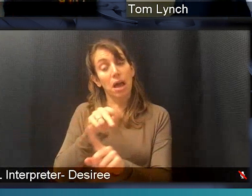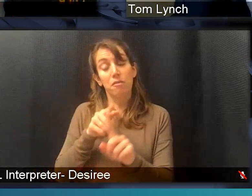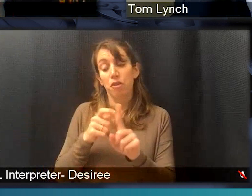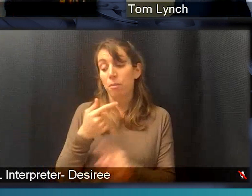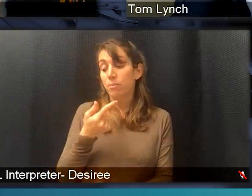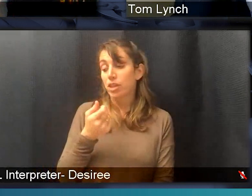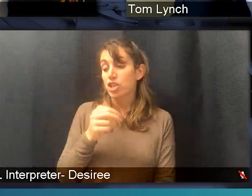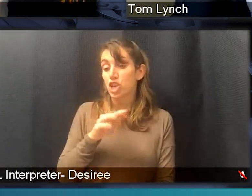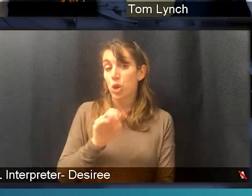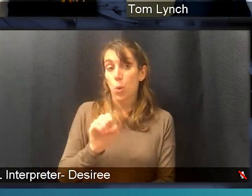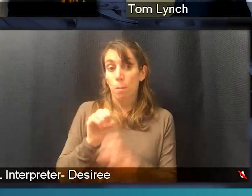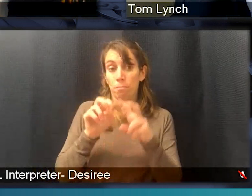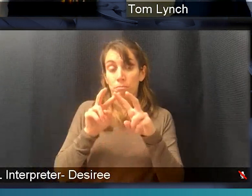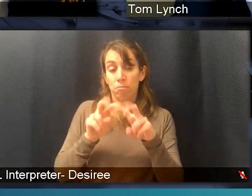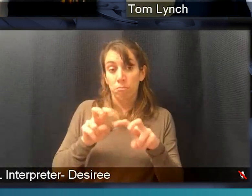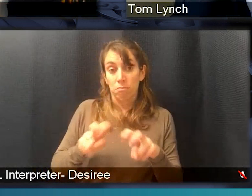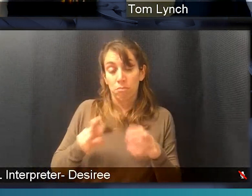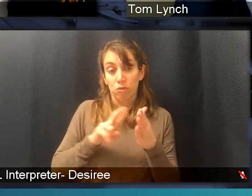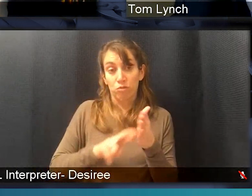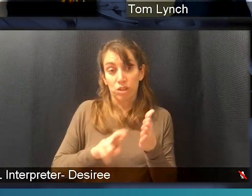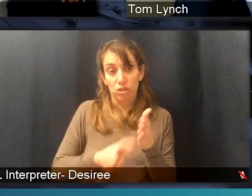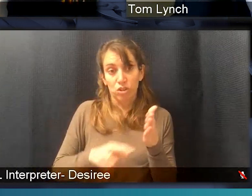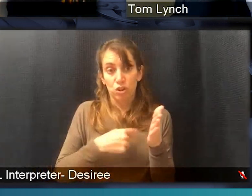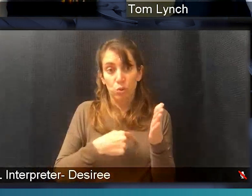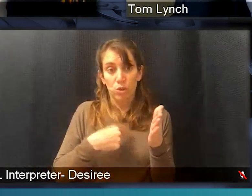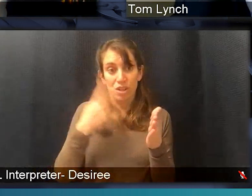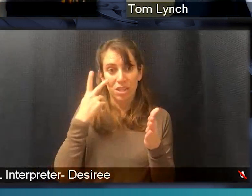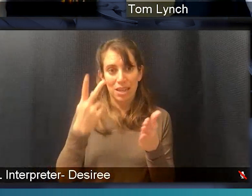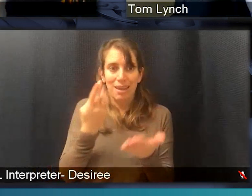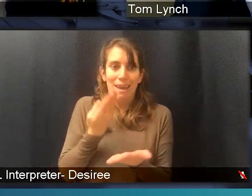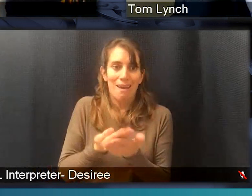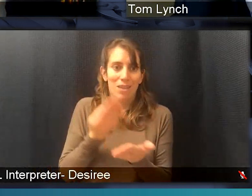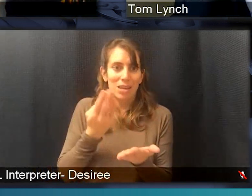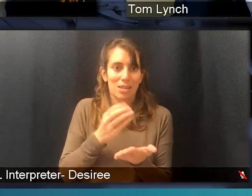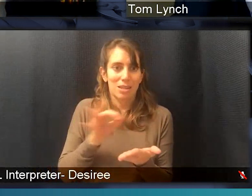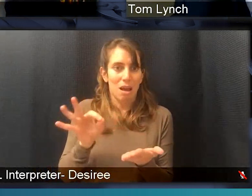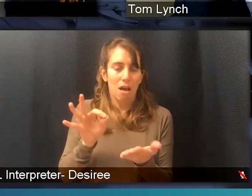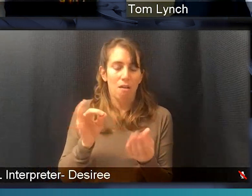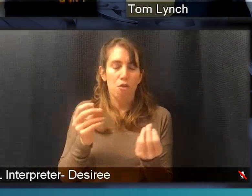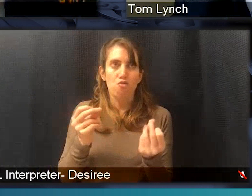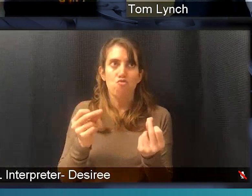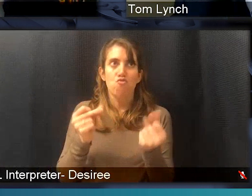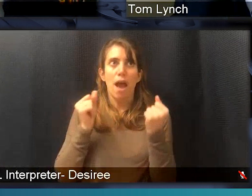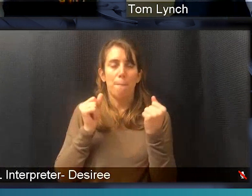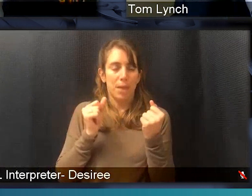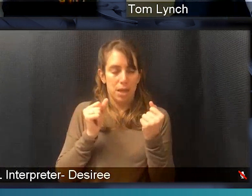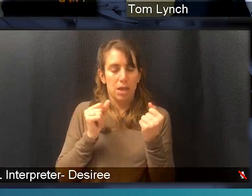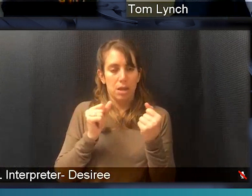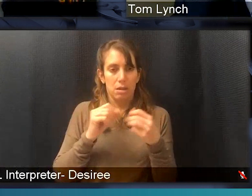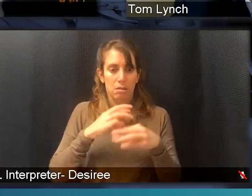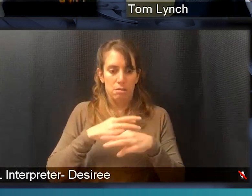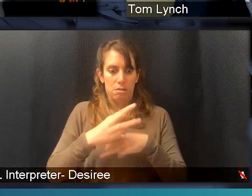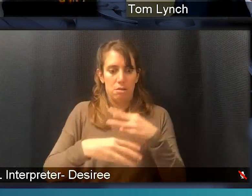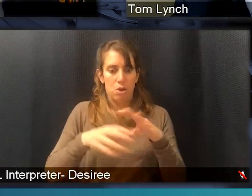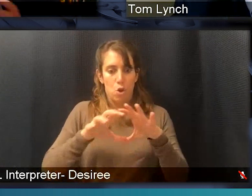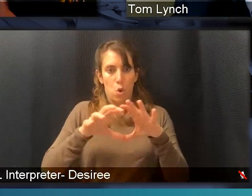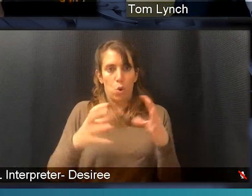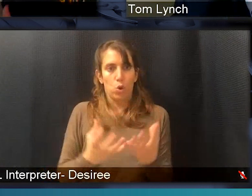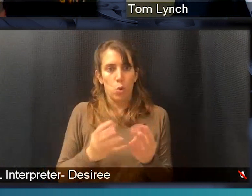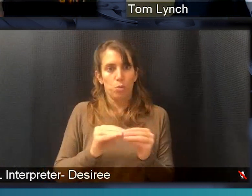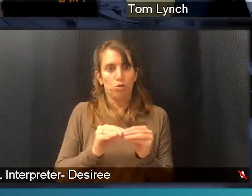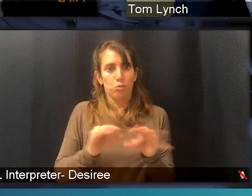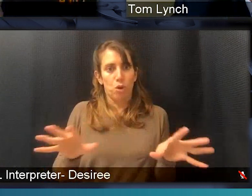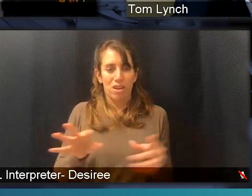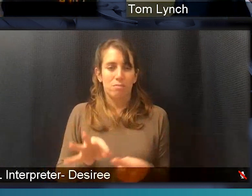interesting, is that we're seeing evidence of rapid local spread in South Africa, and particularly in Gauteng,